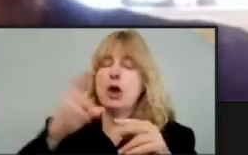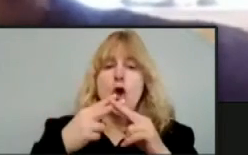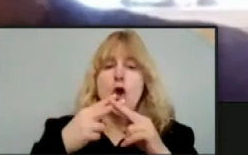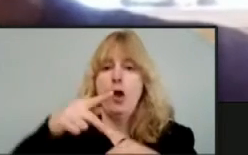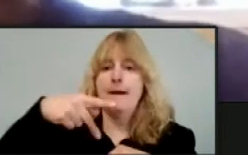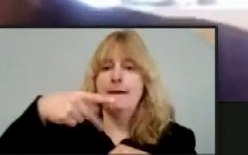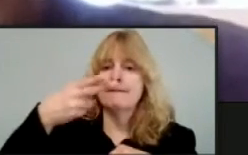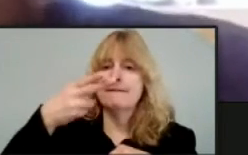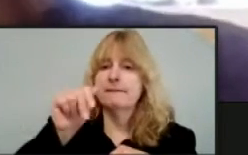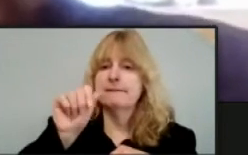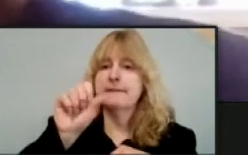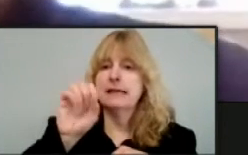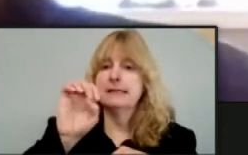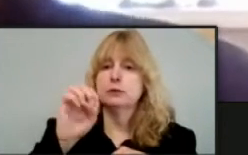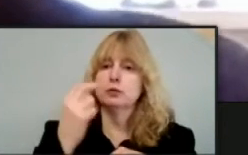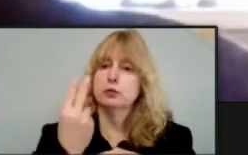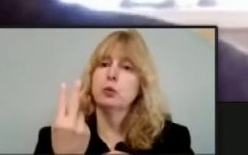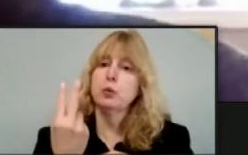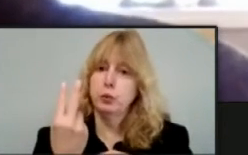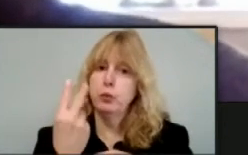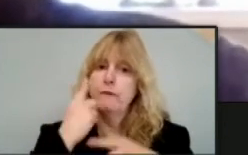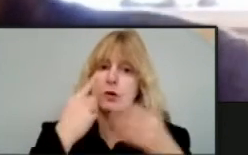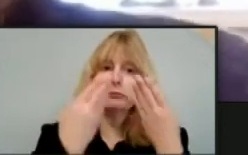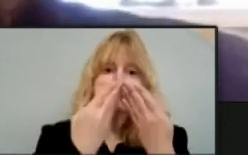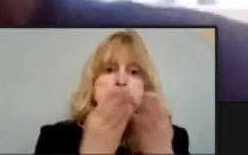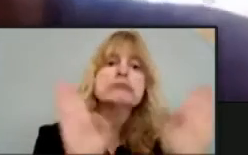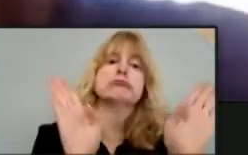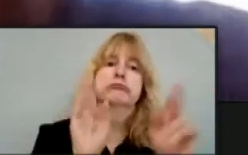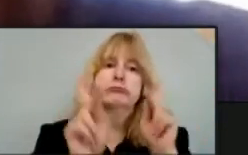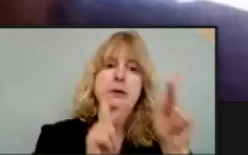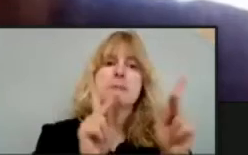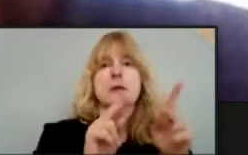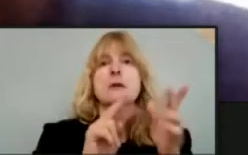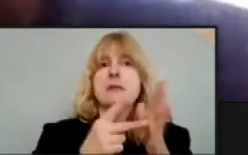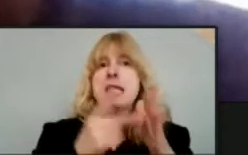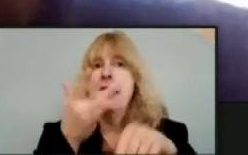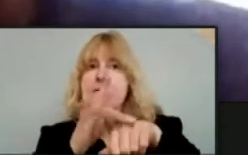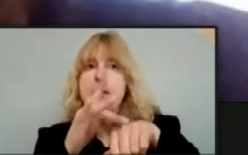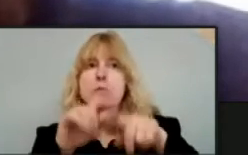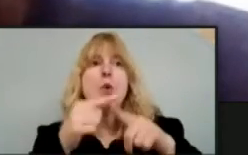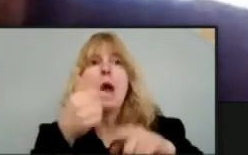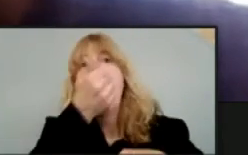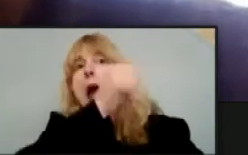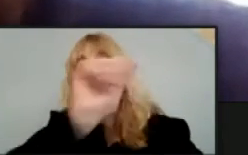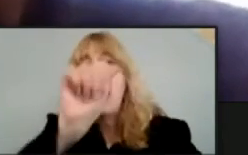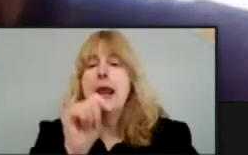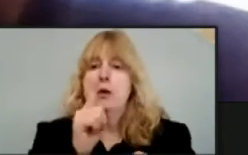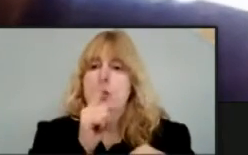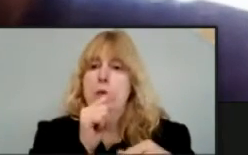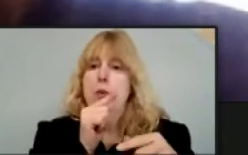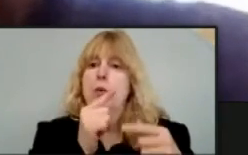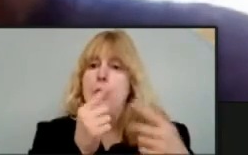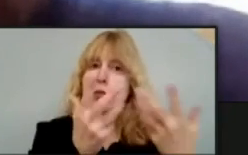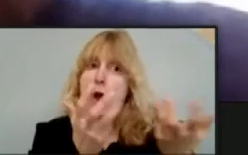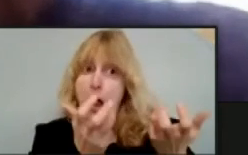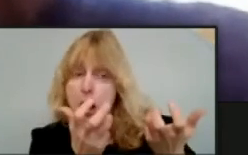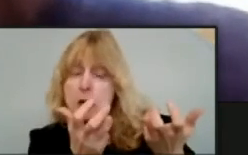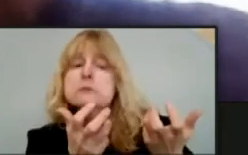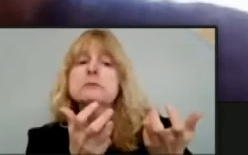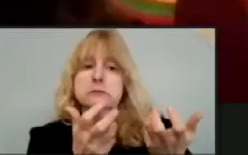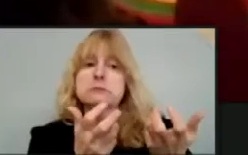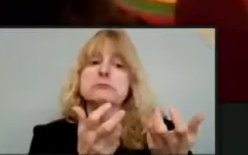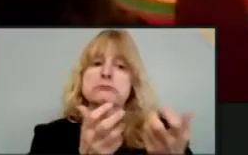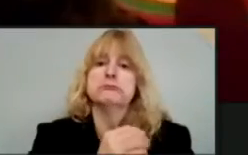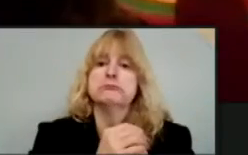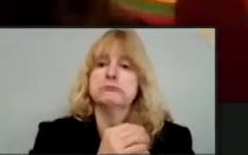general population. We'd like to make this out and available to any provider practice that wants to have the vaccine. Okay,